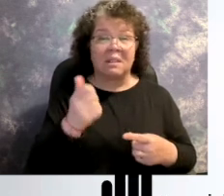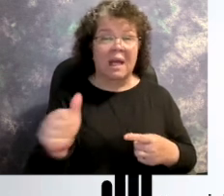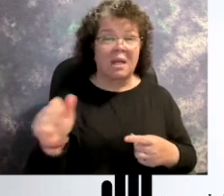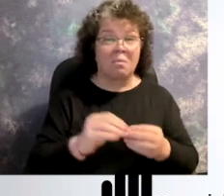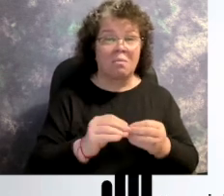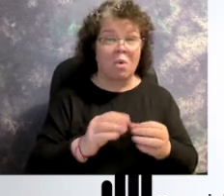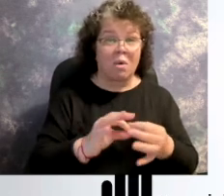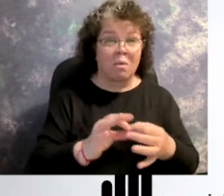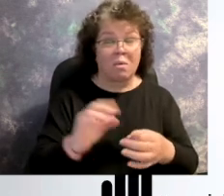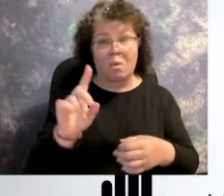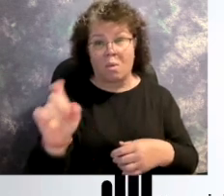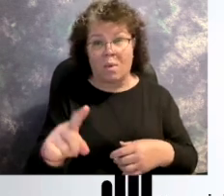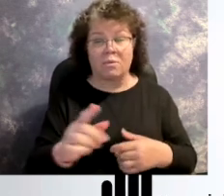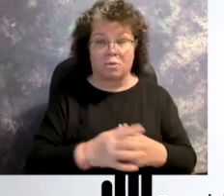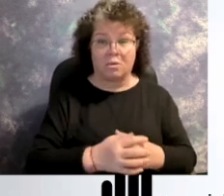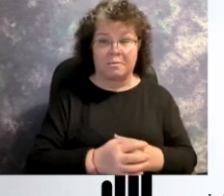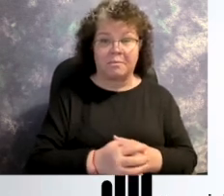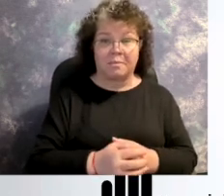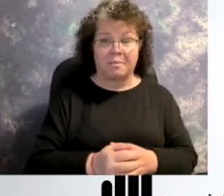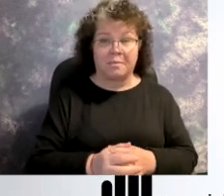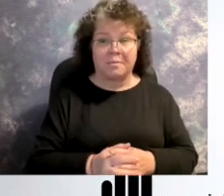really appreciate everyone. Thank you.